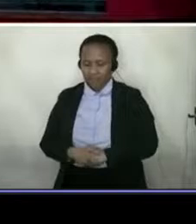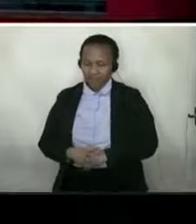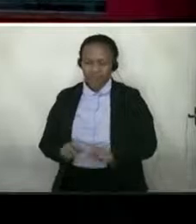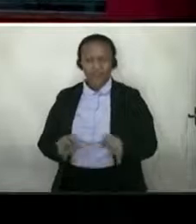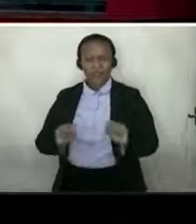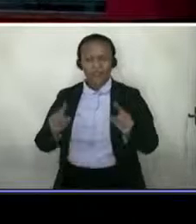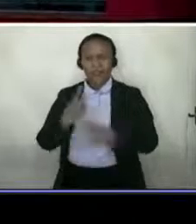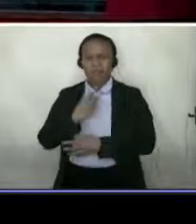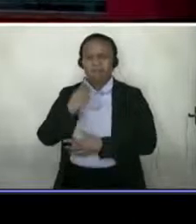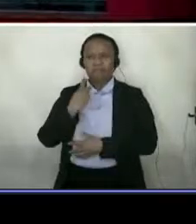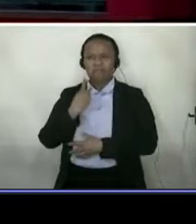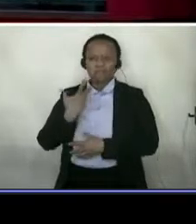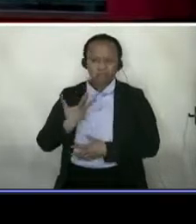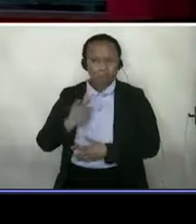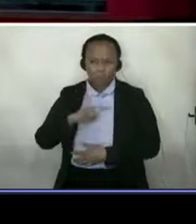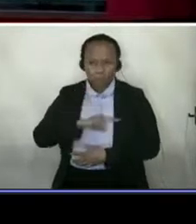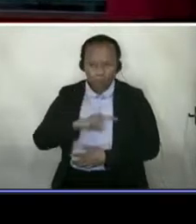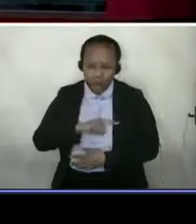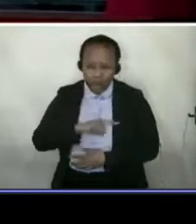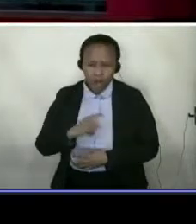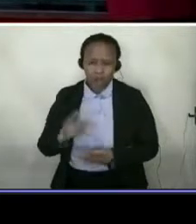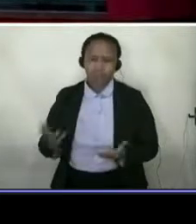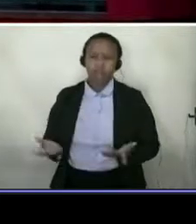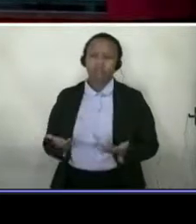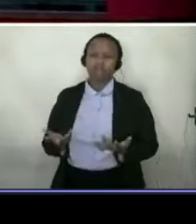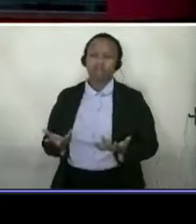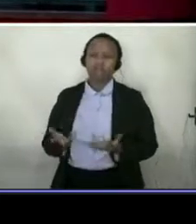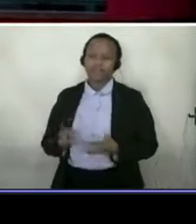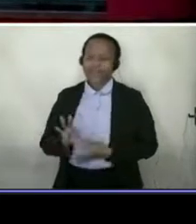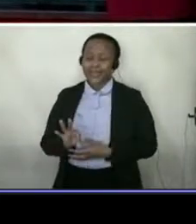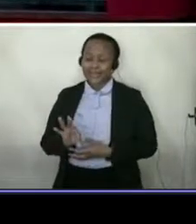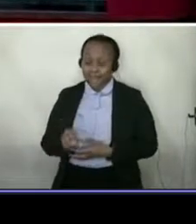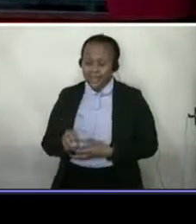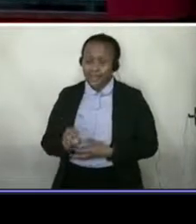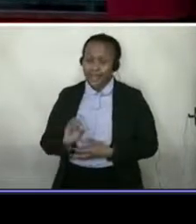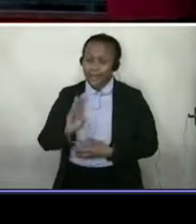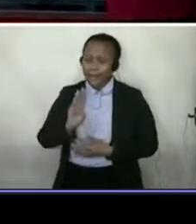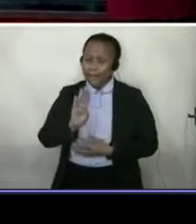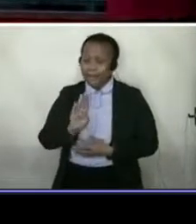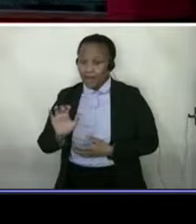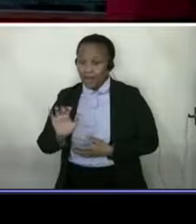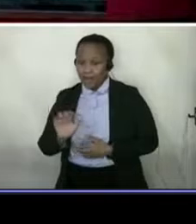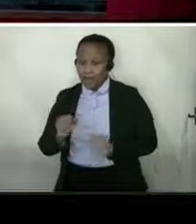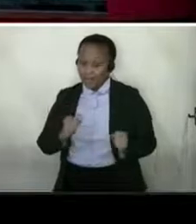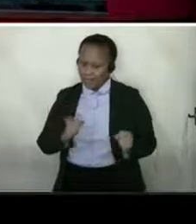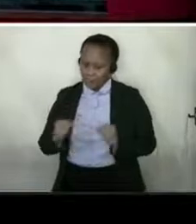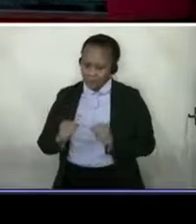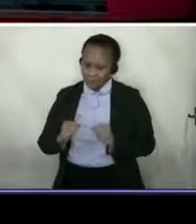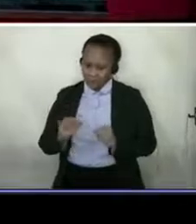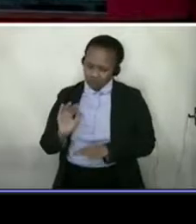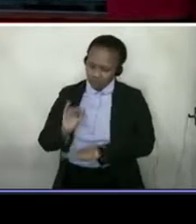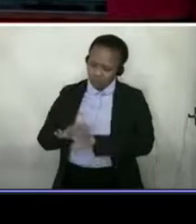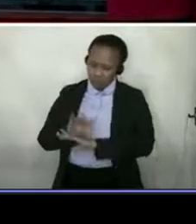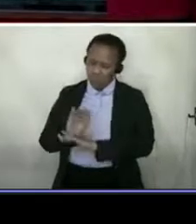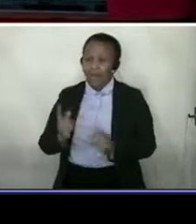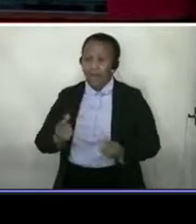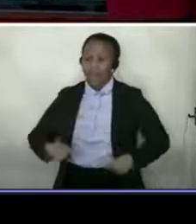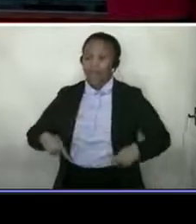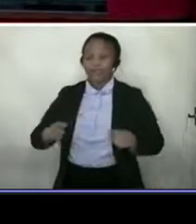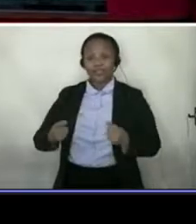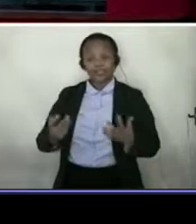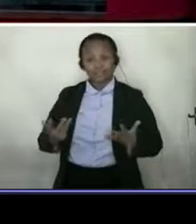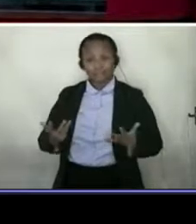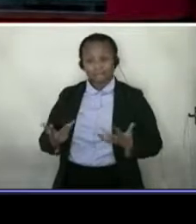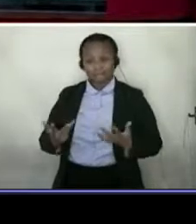why. 30 billion rand remains as irregular expenditure. It